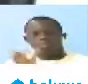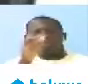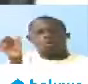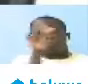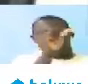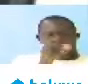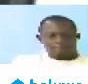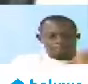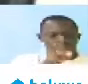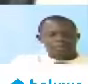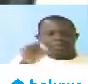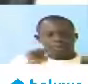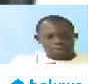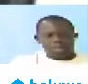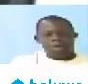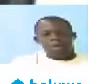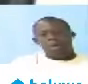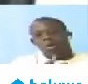And Ablai Sonko.